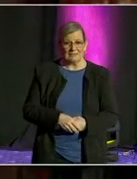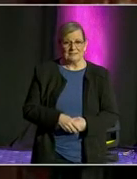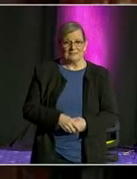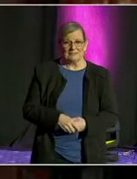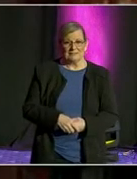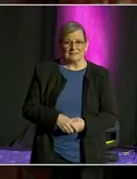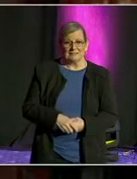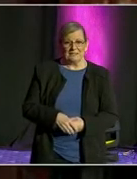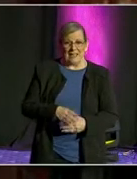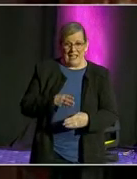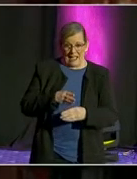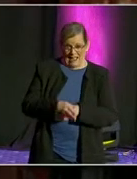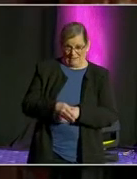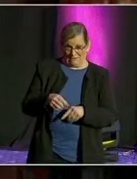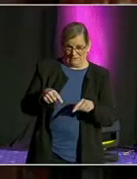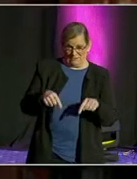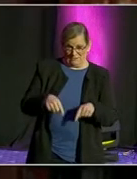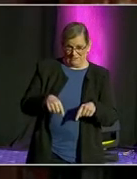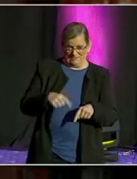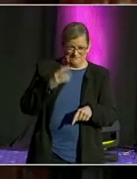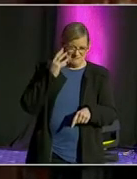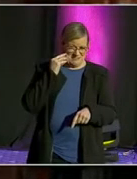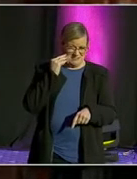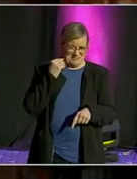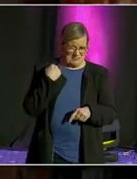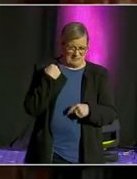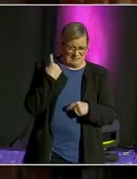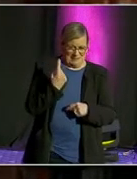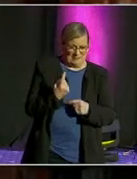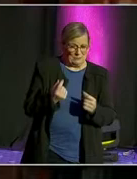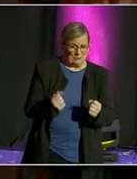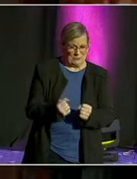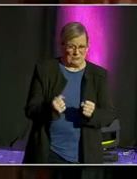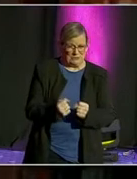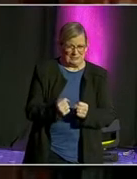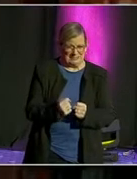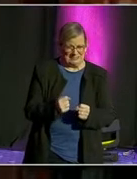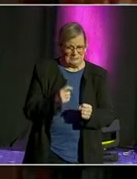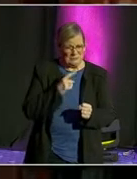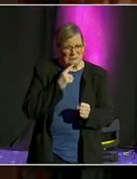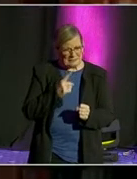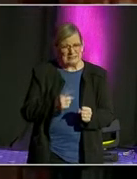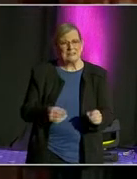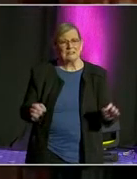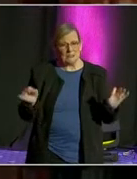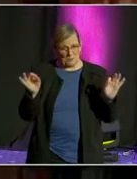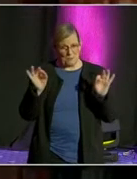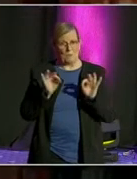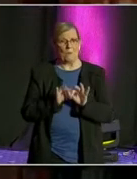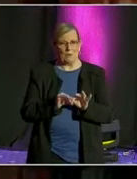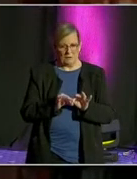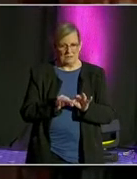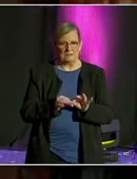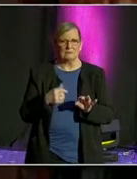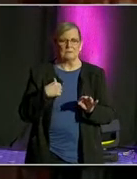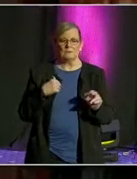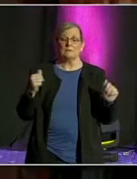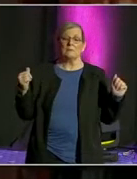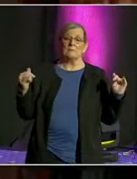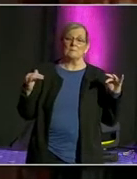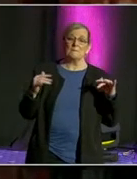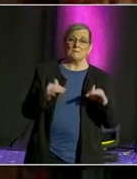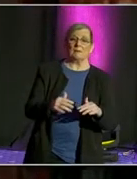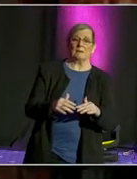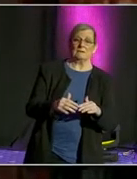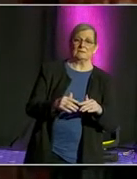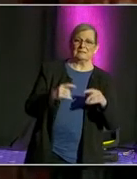of this winter, I think it is especially important that we celebrate the blooming of the cherry